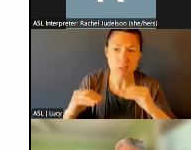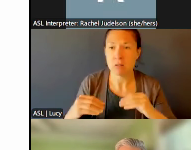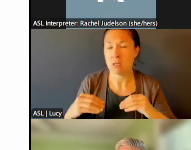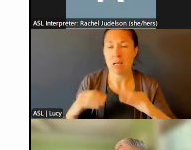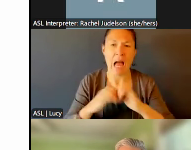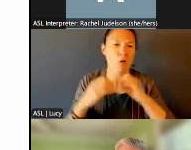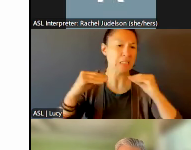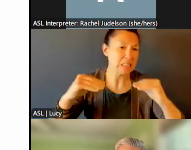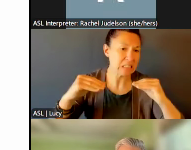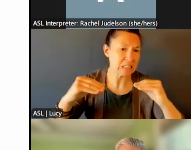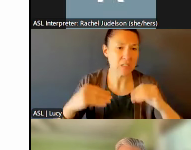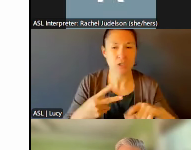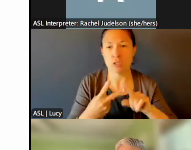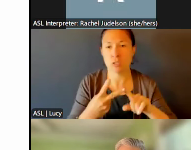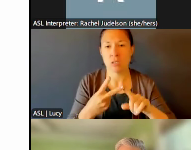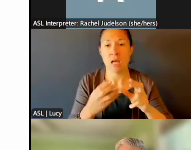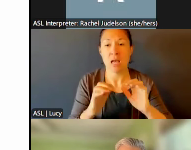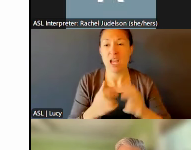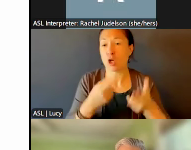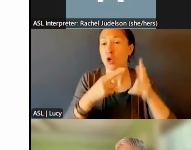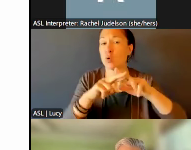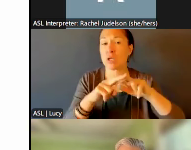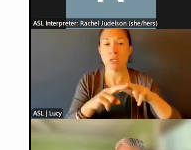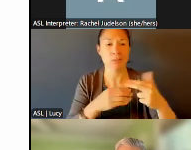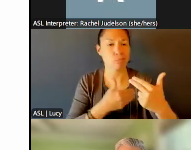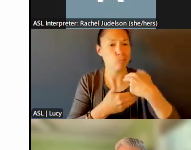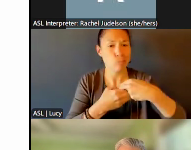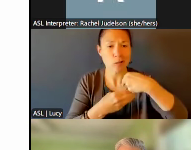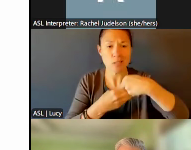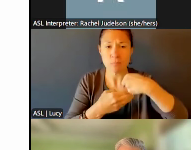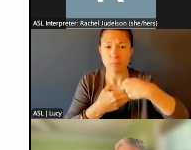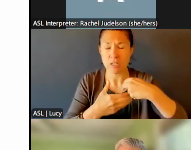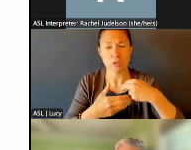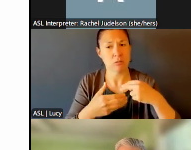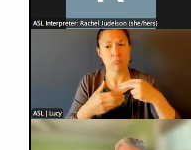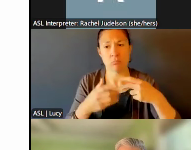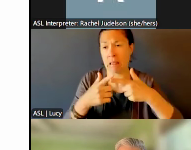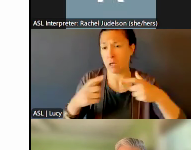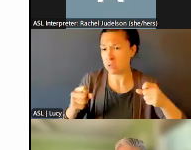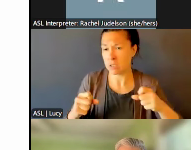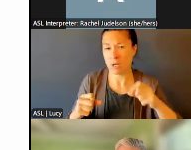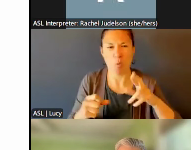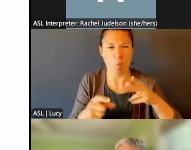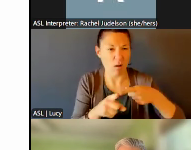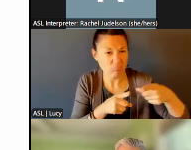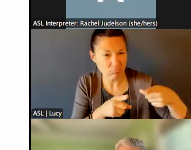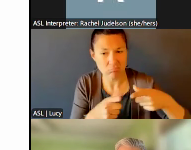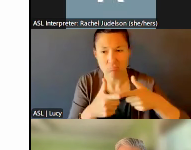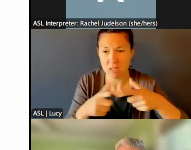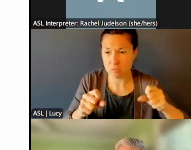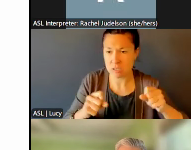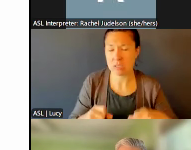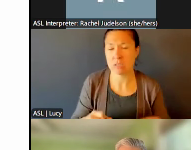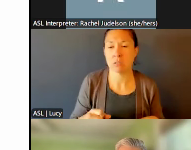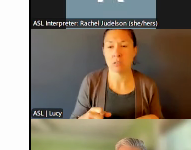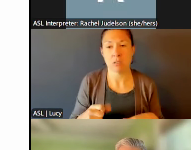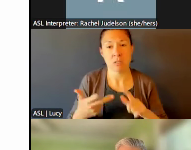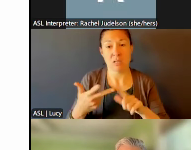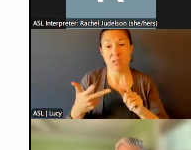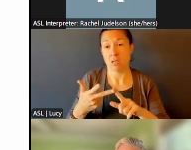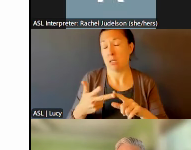increasing participation in linguistics or in a particular subdiscipline. It includes things like increasing